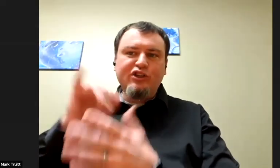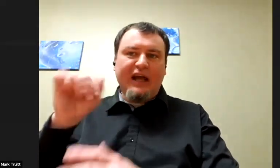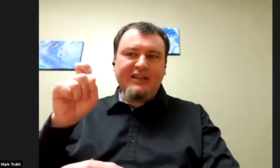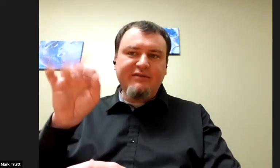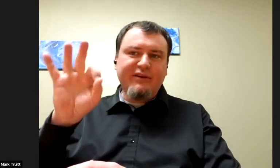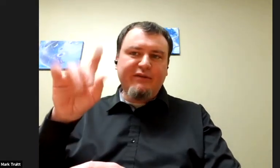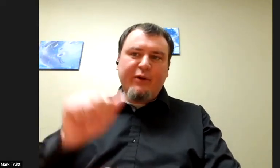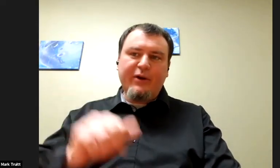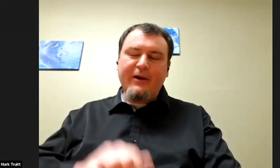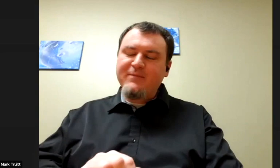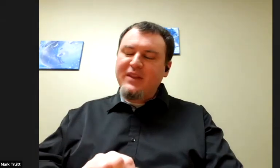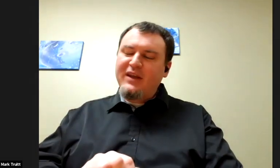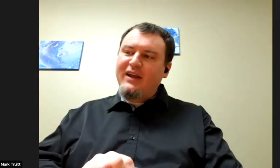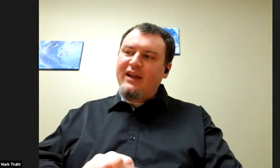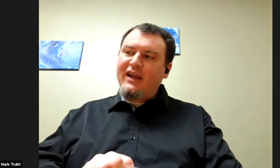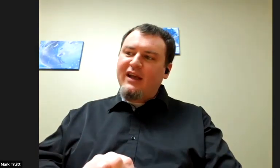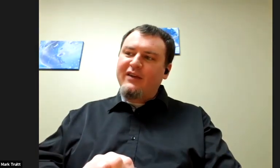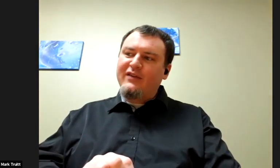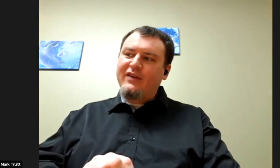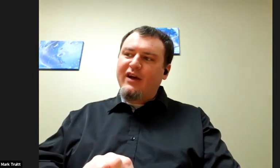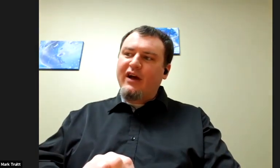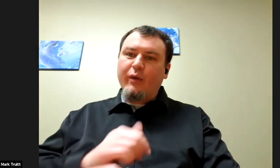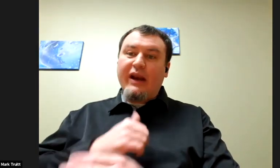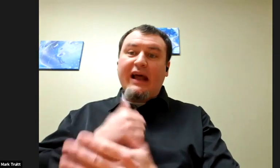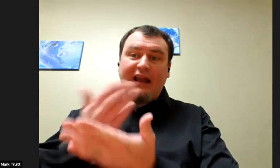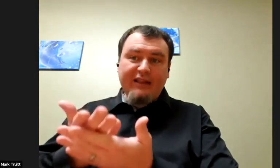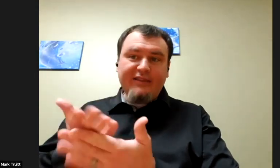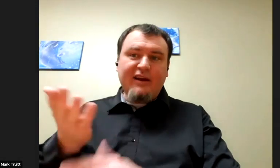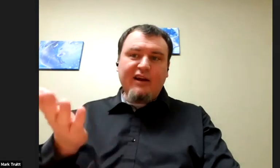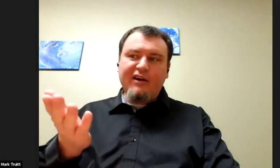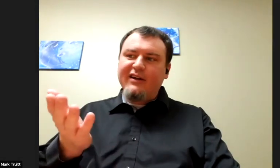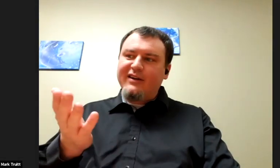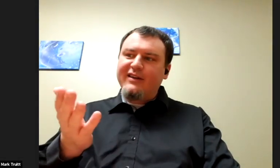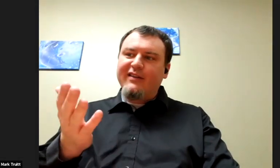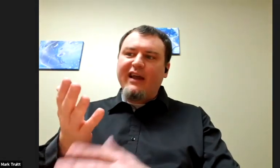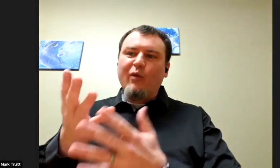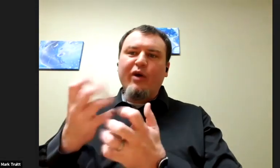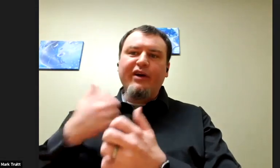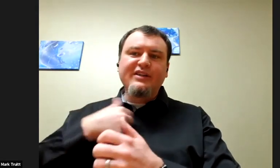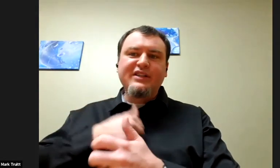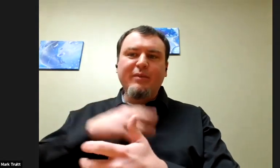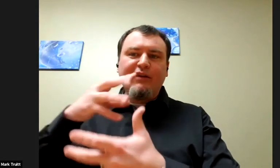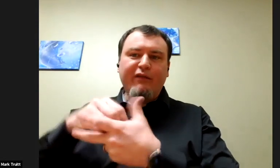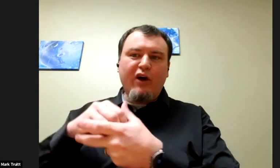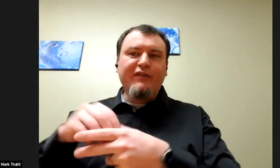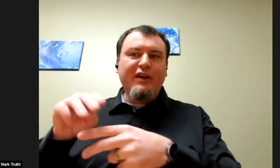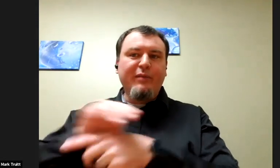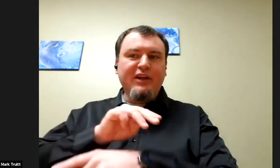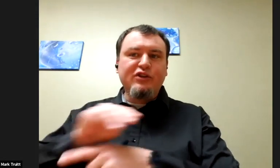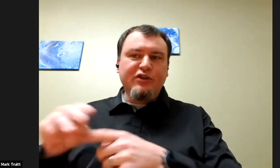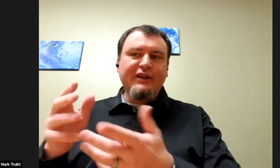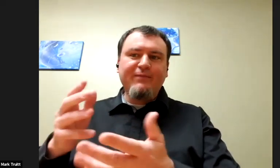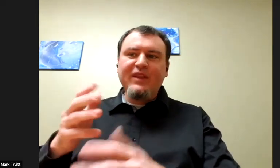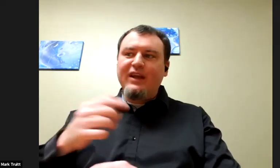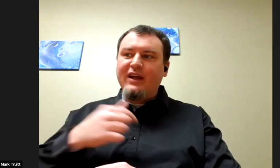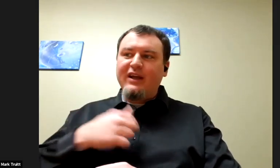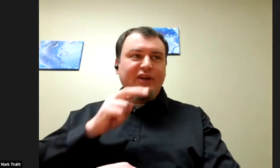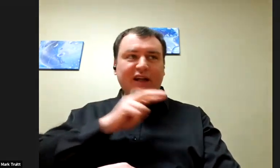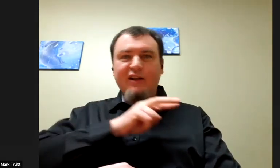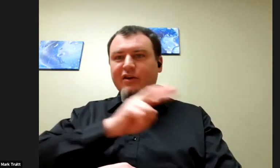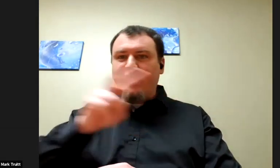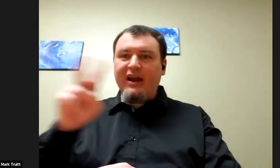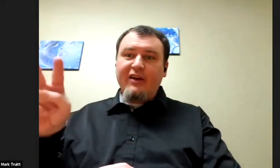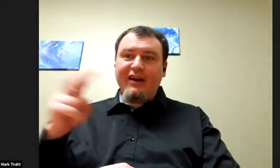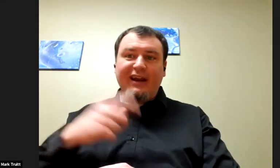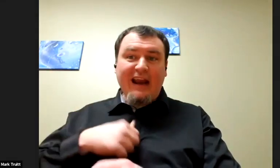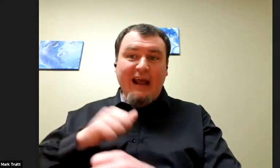in Jacksonville, Florida. And when I got there, they wanted us to be involved in a ministry. And